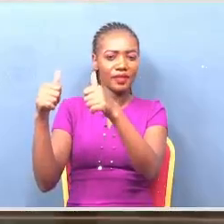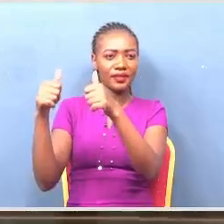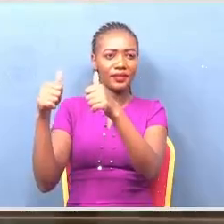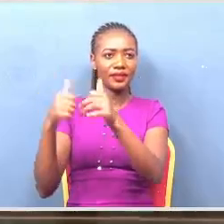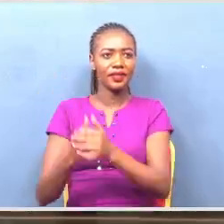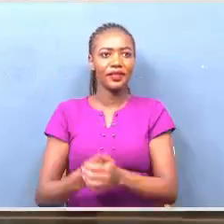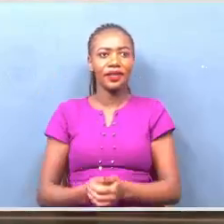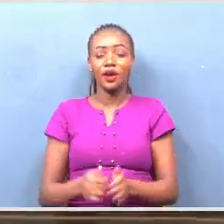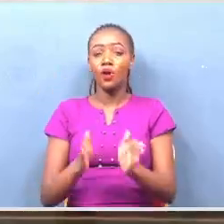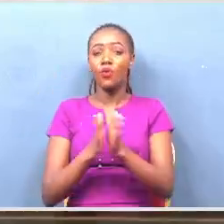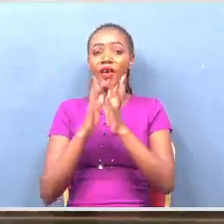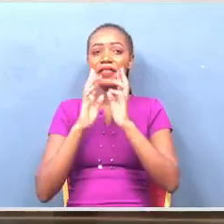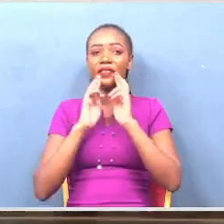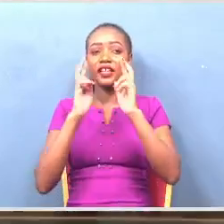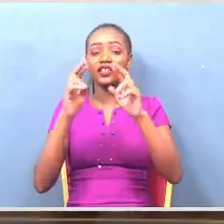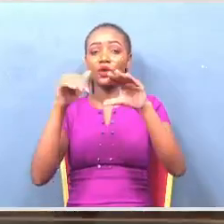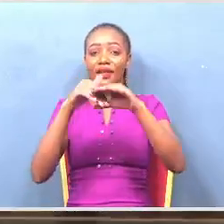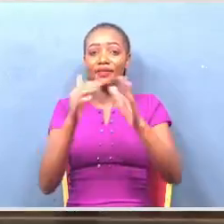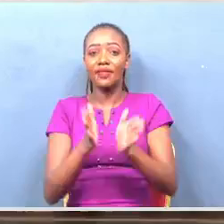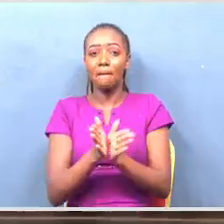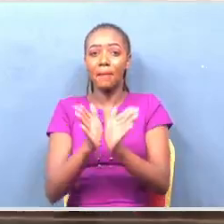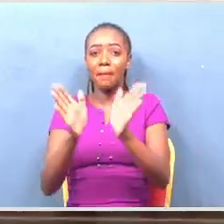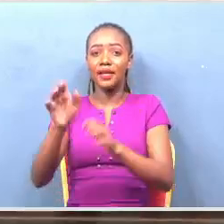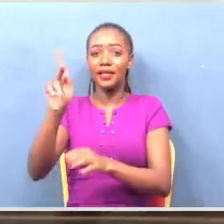With the results in the public portal,